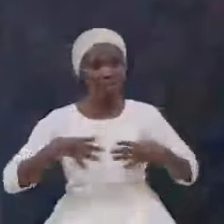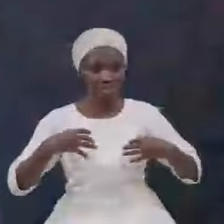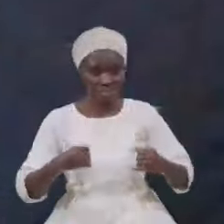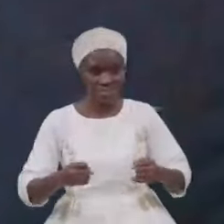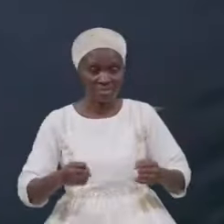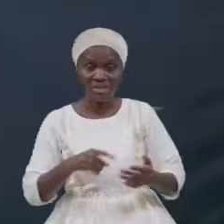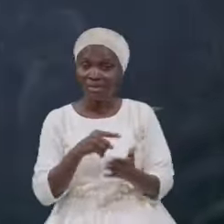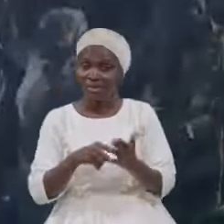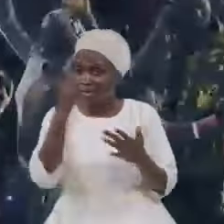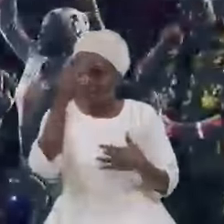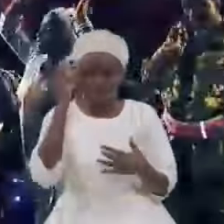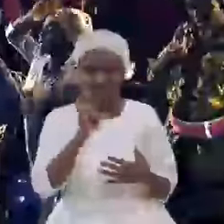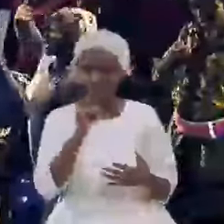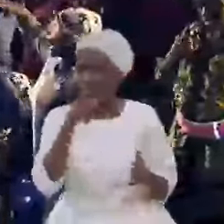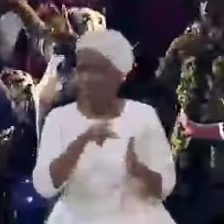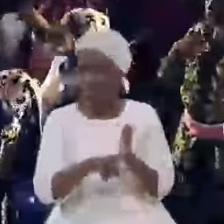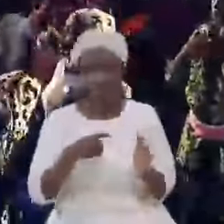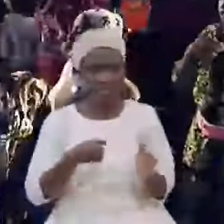Say it well.